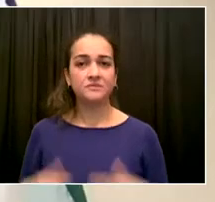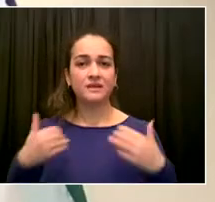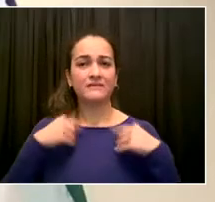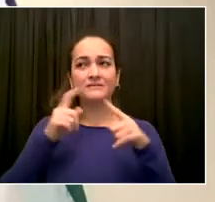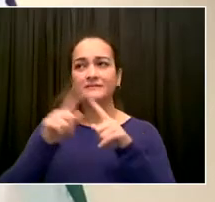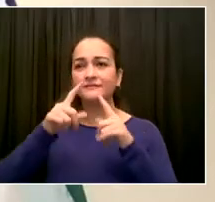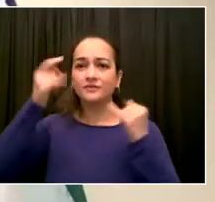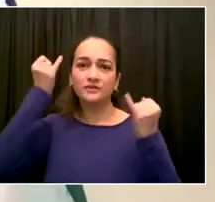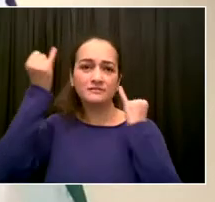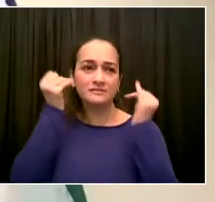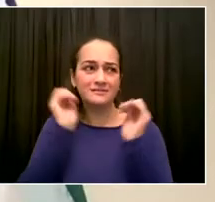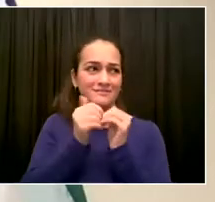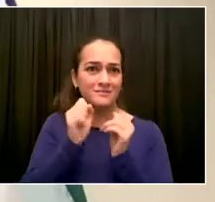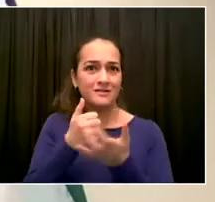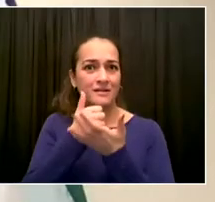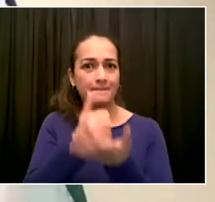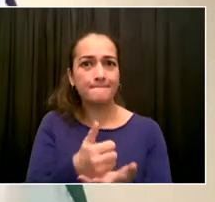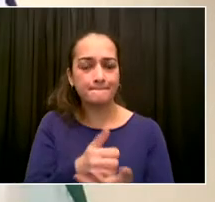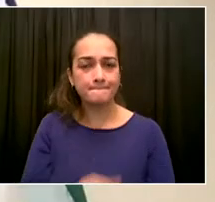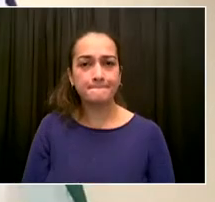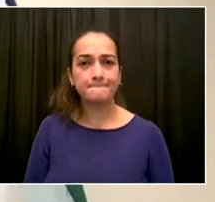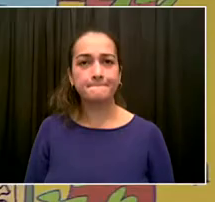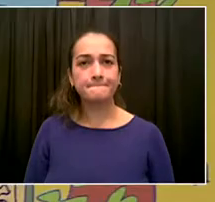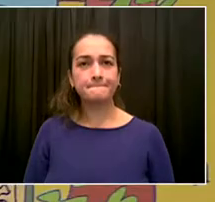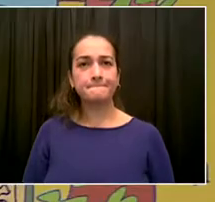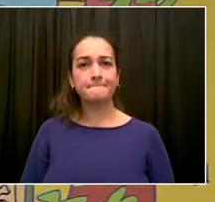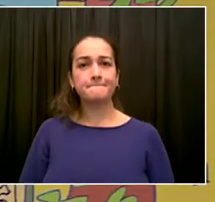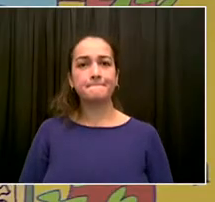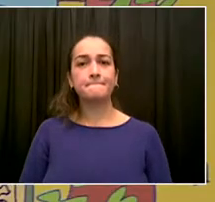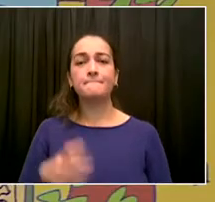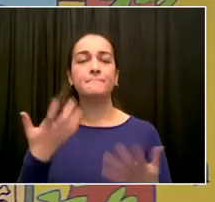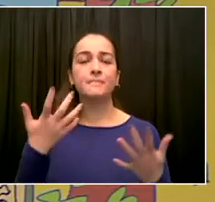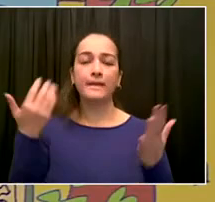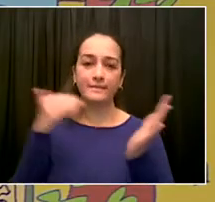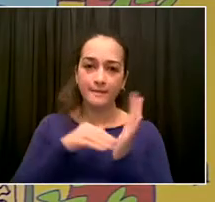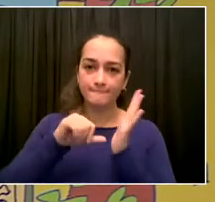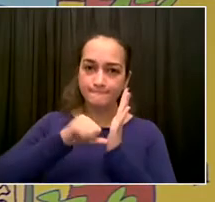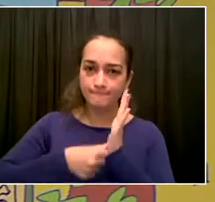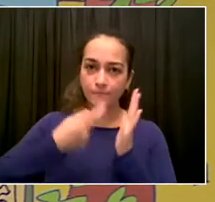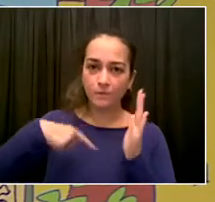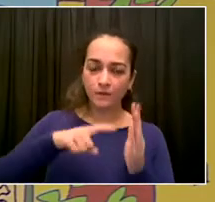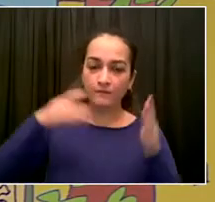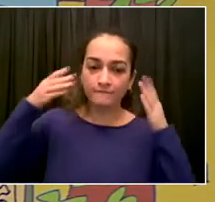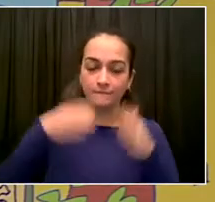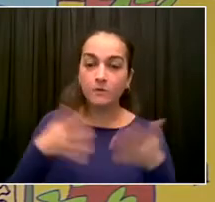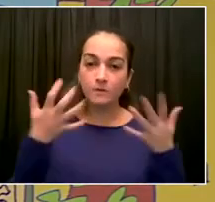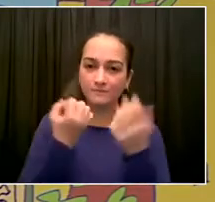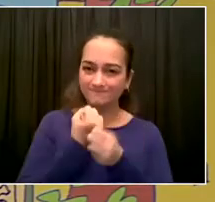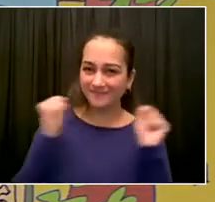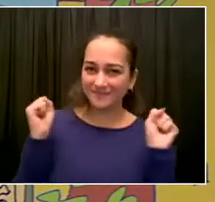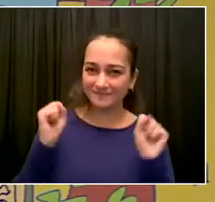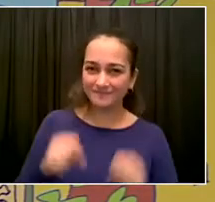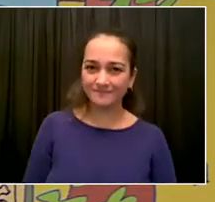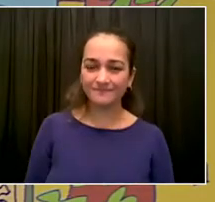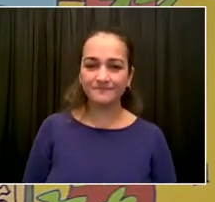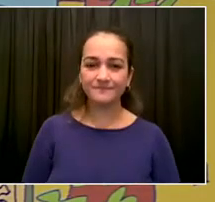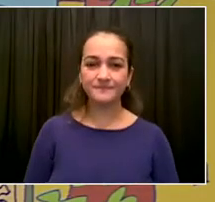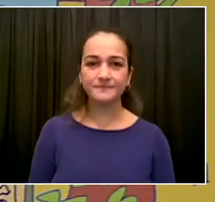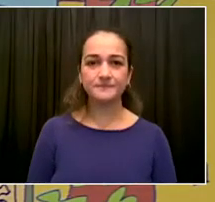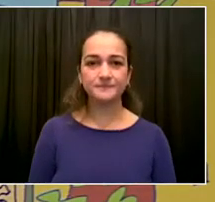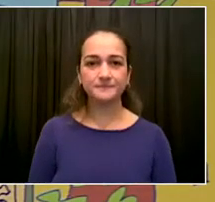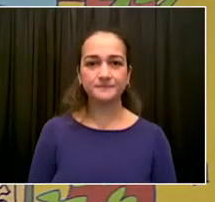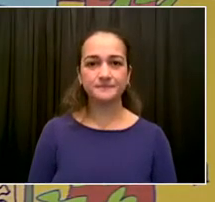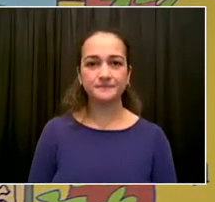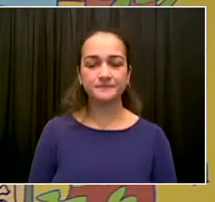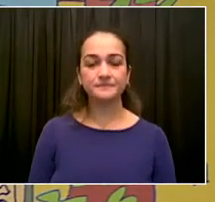do to make these students safe. Excellent. Chancellor. Yeah, I'll just add, we work every day with the NYPD